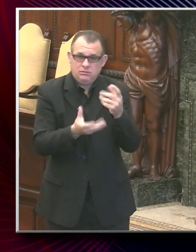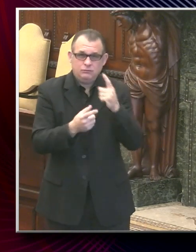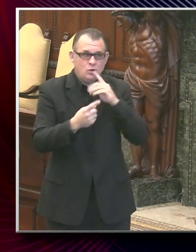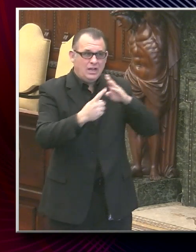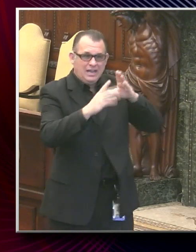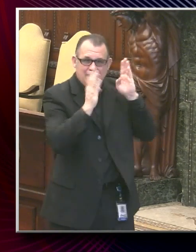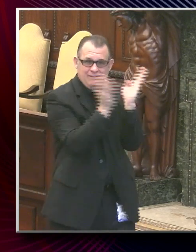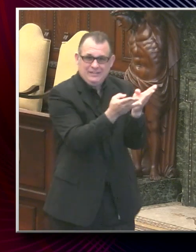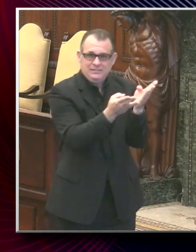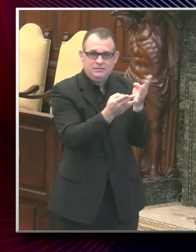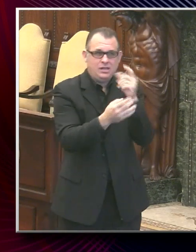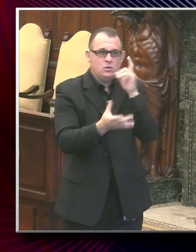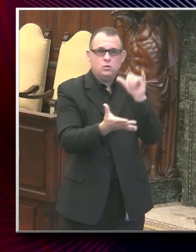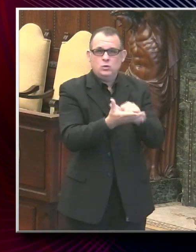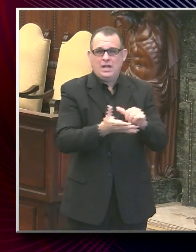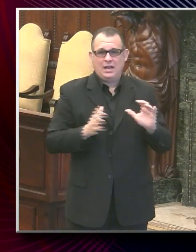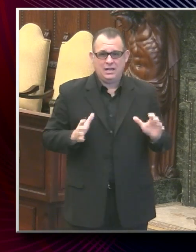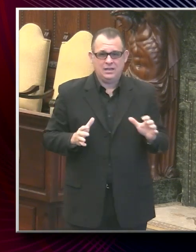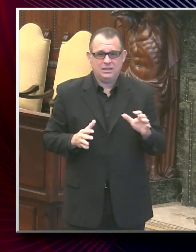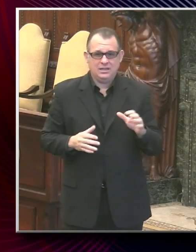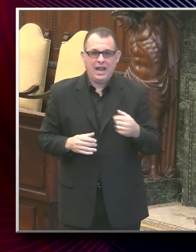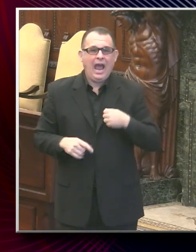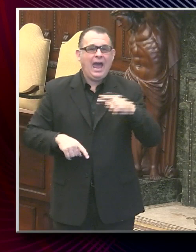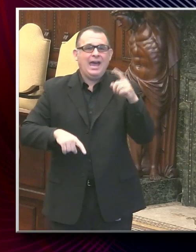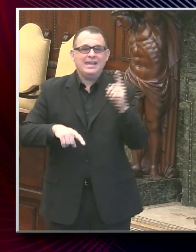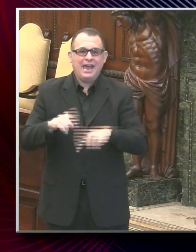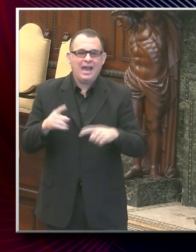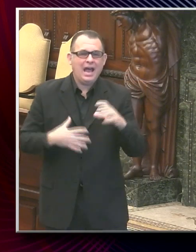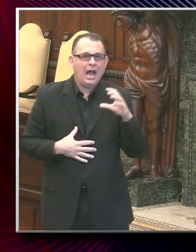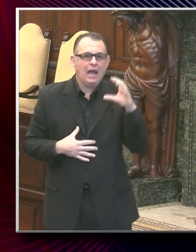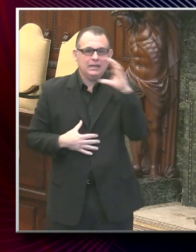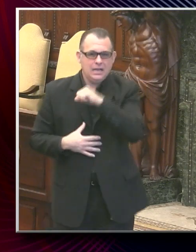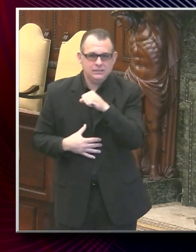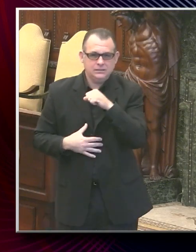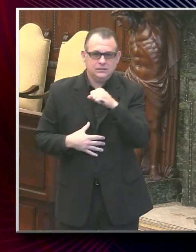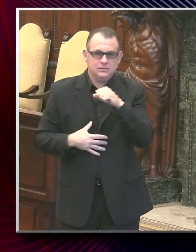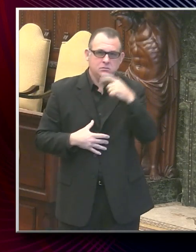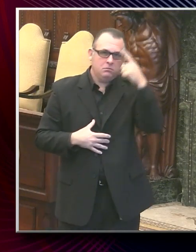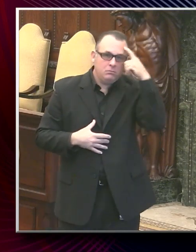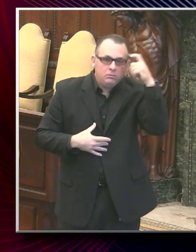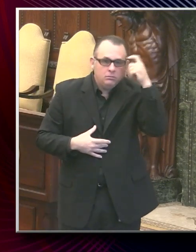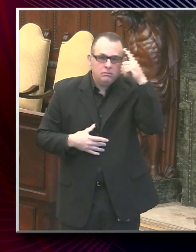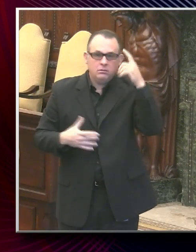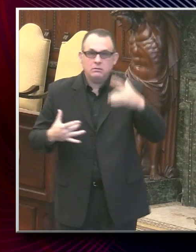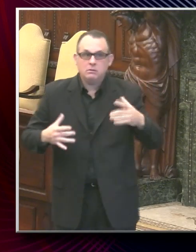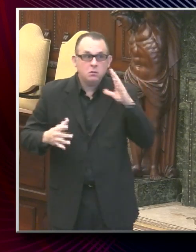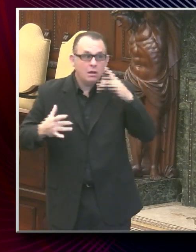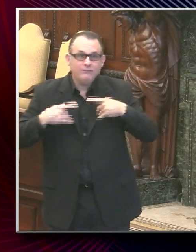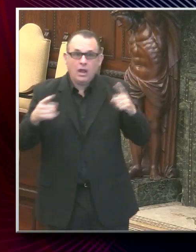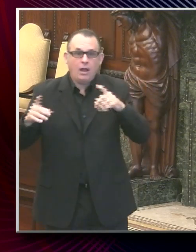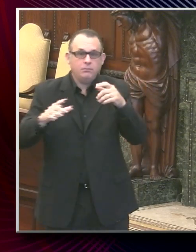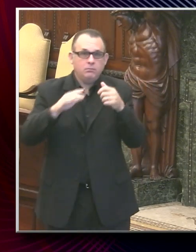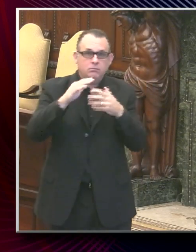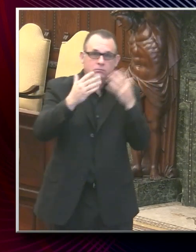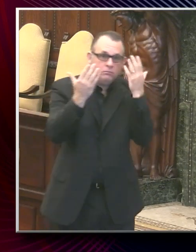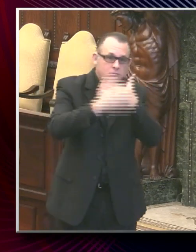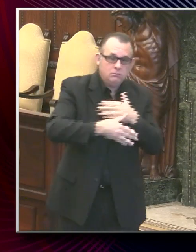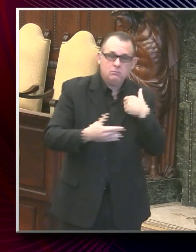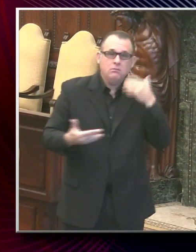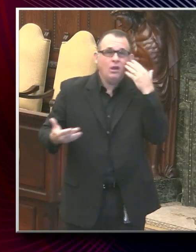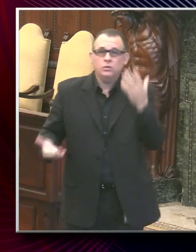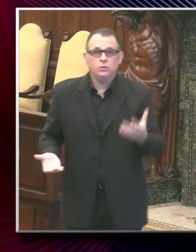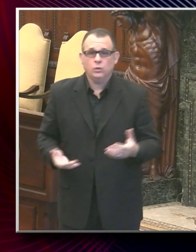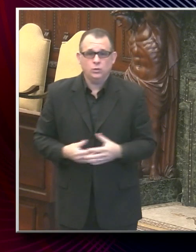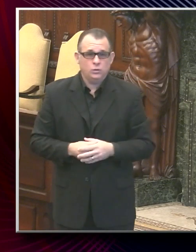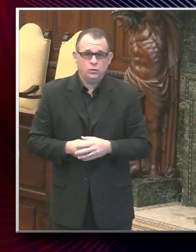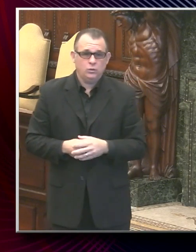that. I can't speculate on an event. I don't know what it is, the number of people, what's